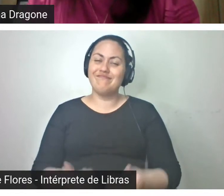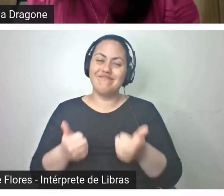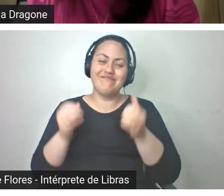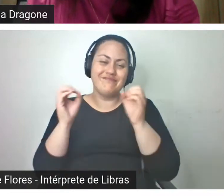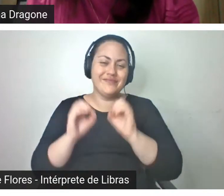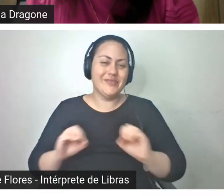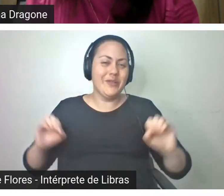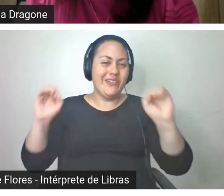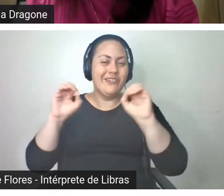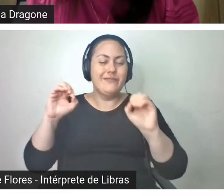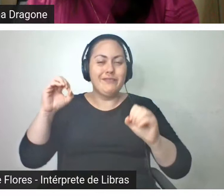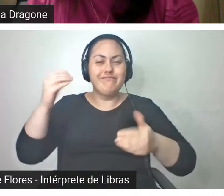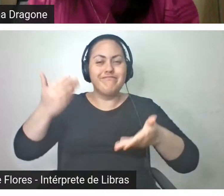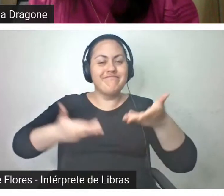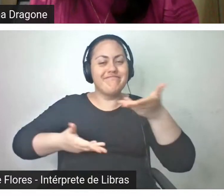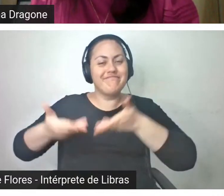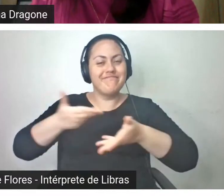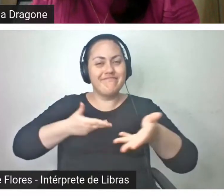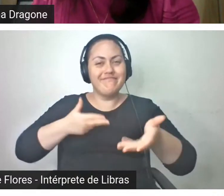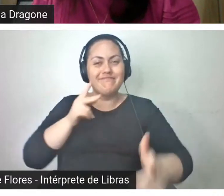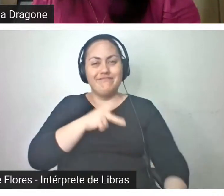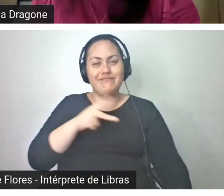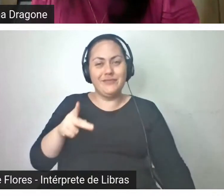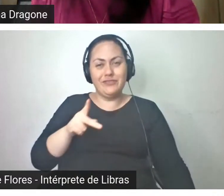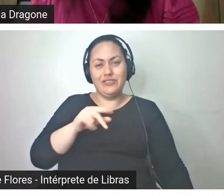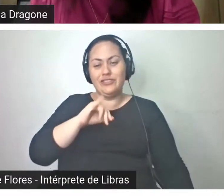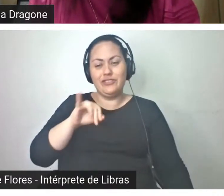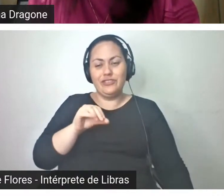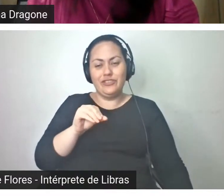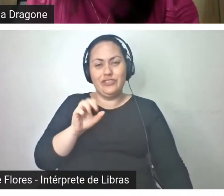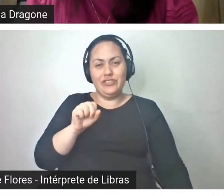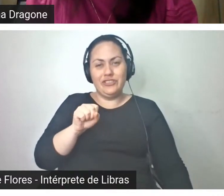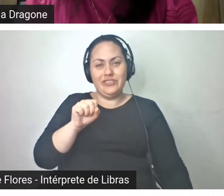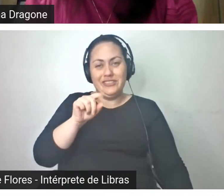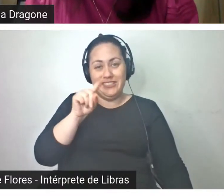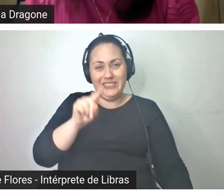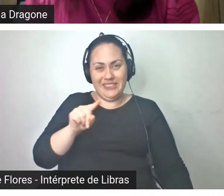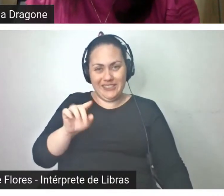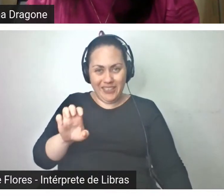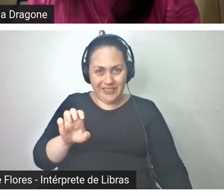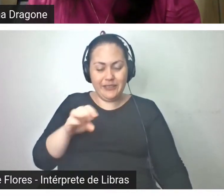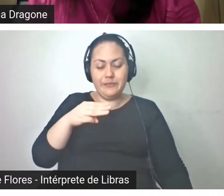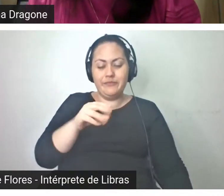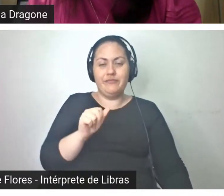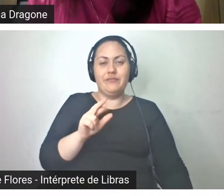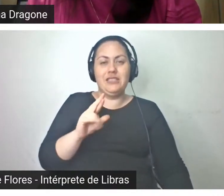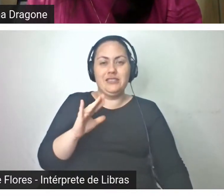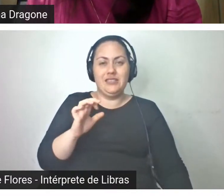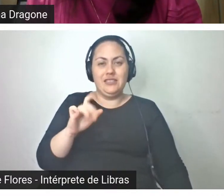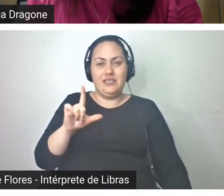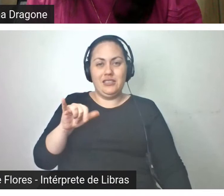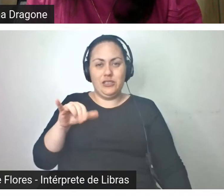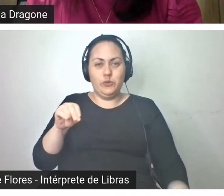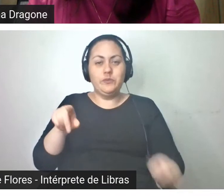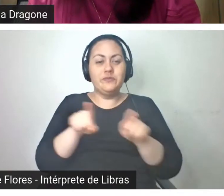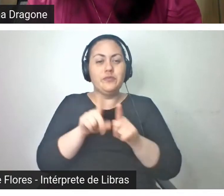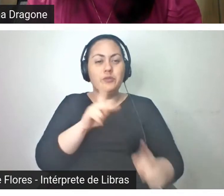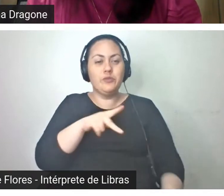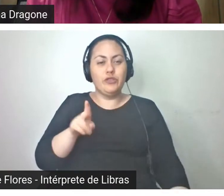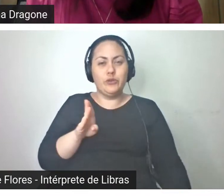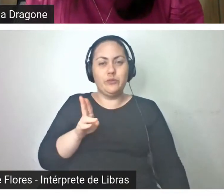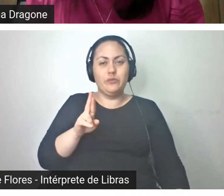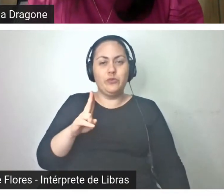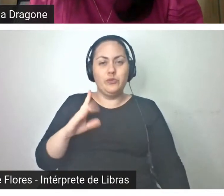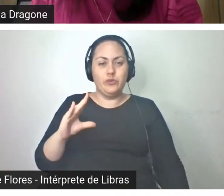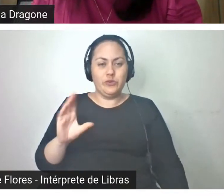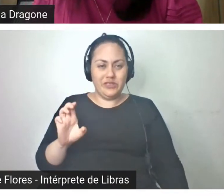diálogo entre o professor José Marcelino e o professor Bruce Baker, né? Acho que pode